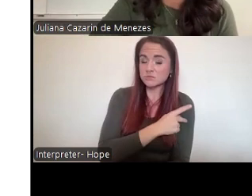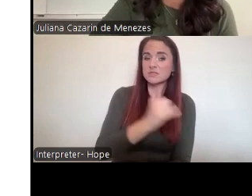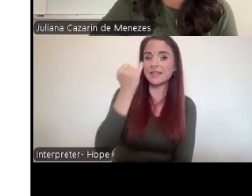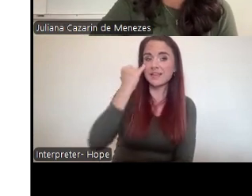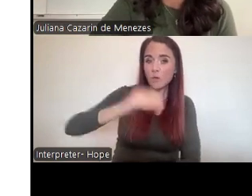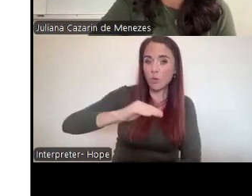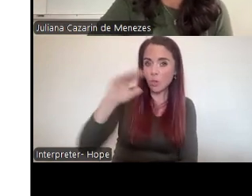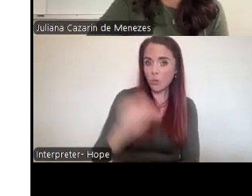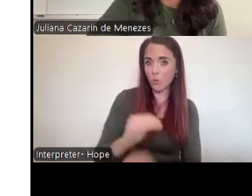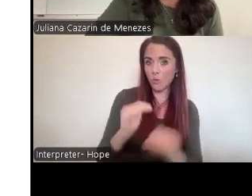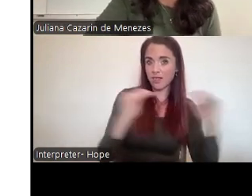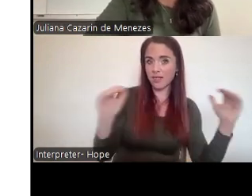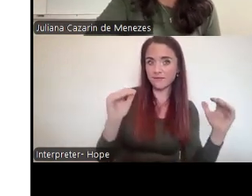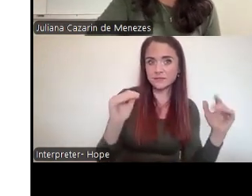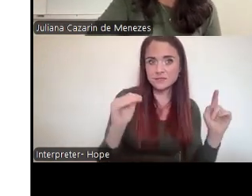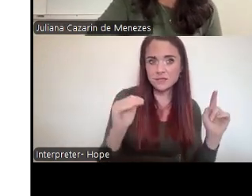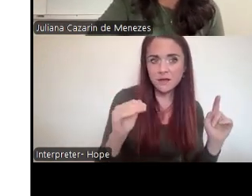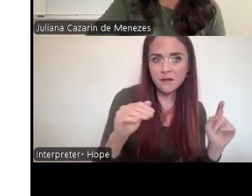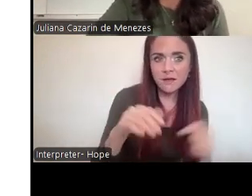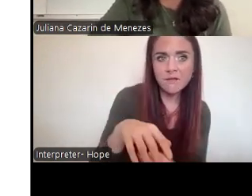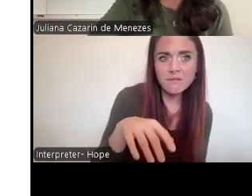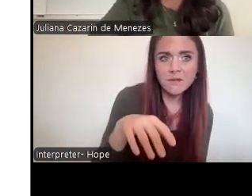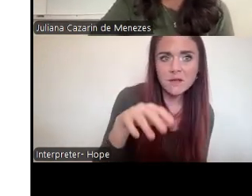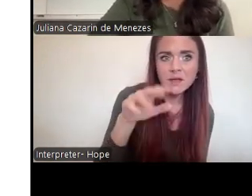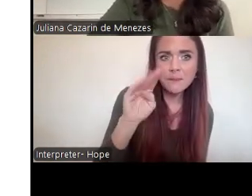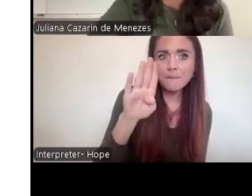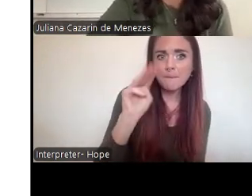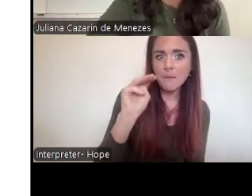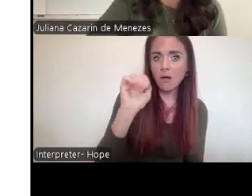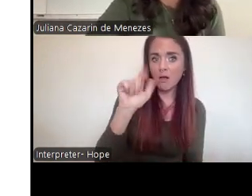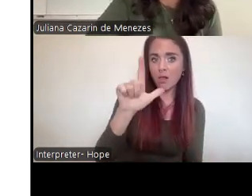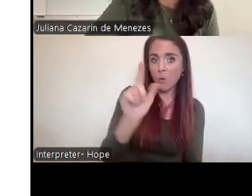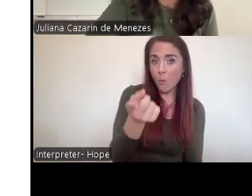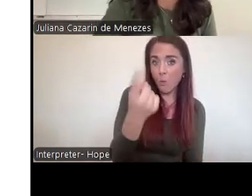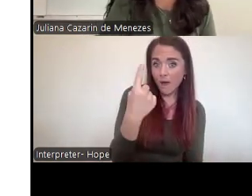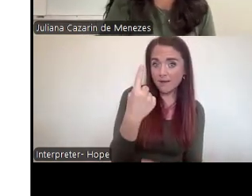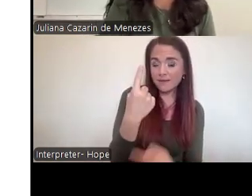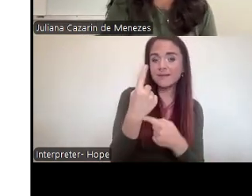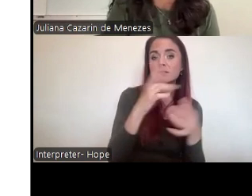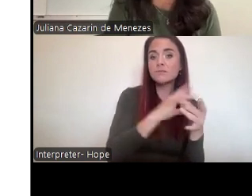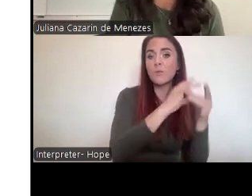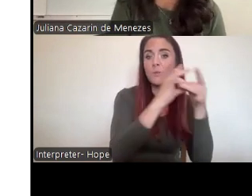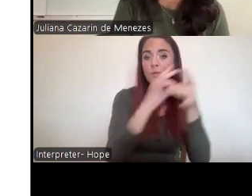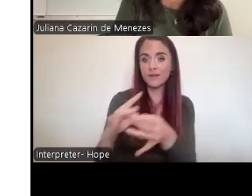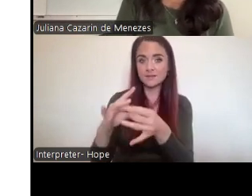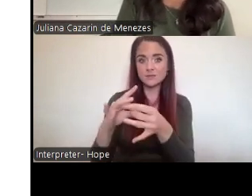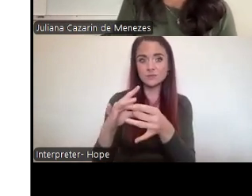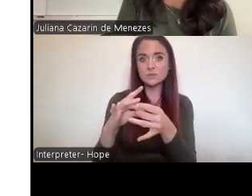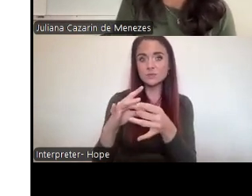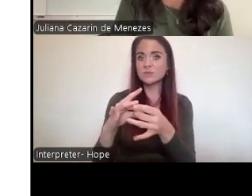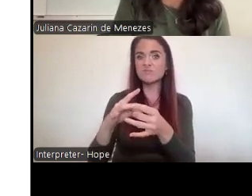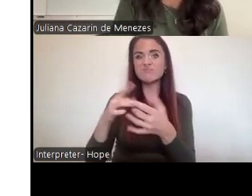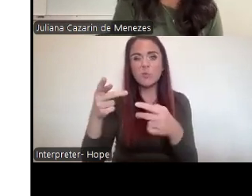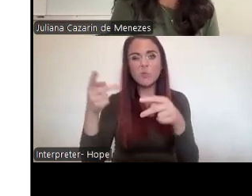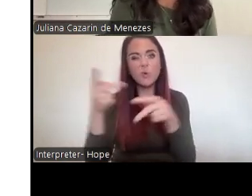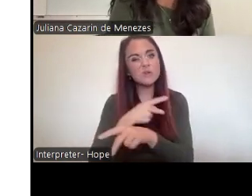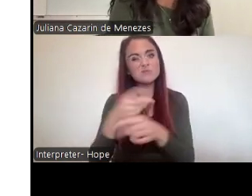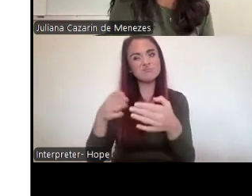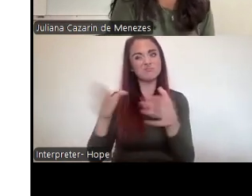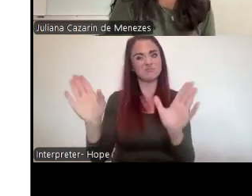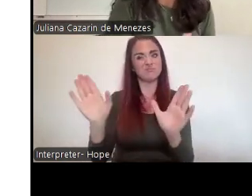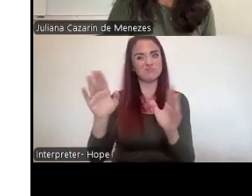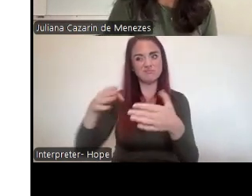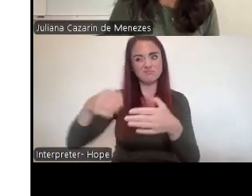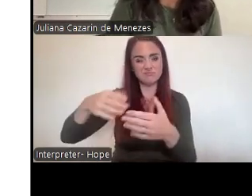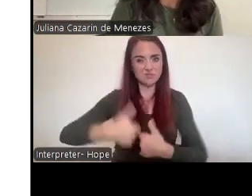low levels of BMAL1, low expression of BMAL1, this is correlated with worse overall survival. So if